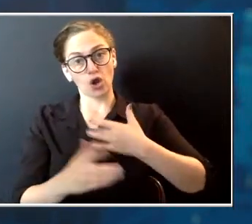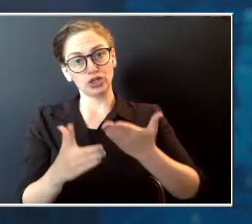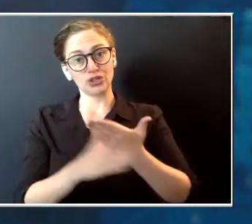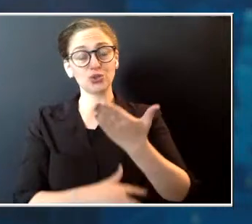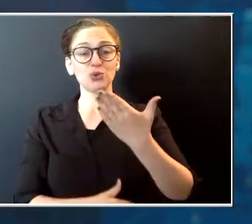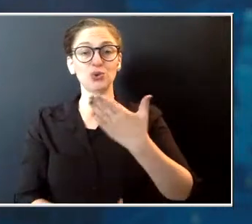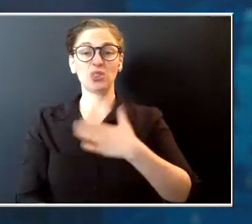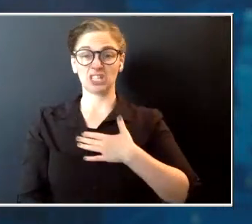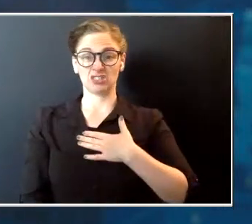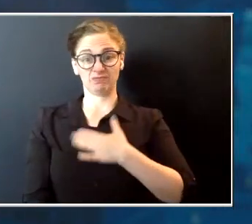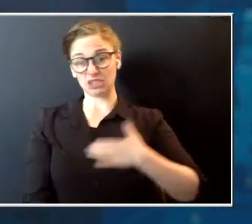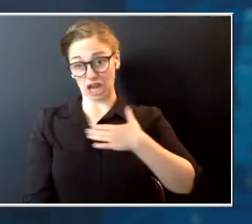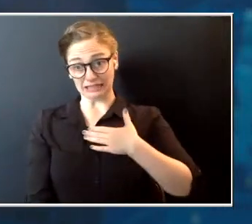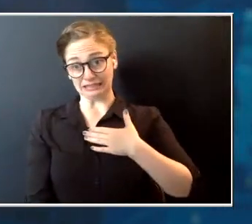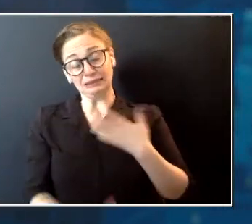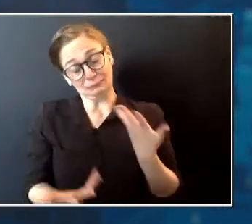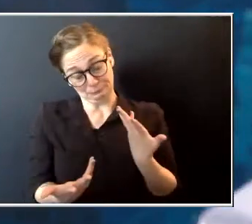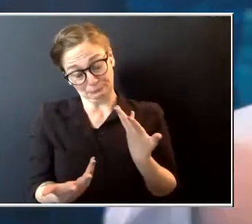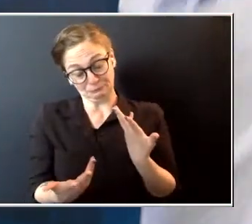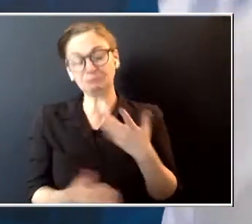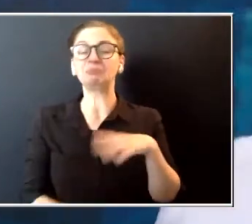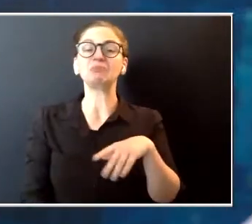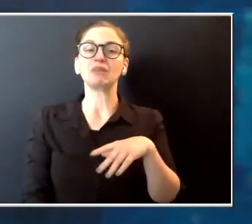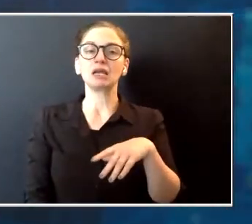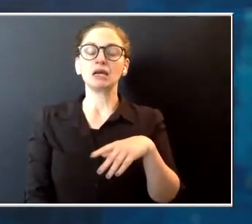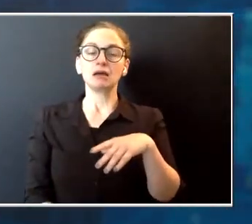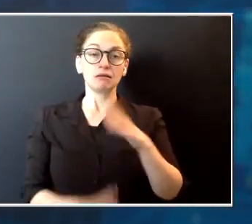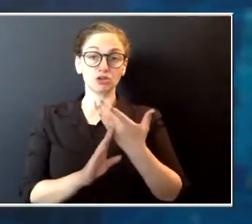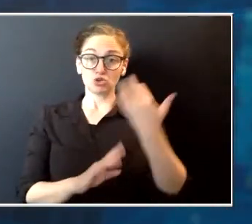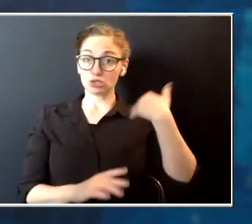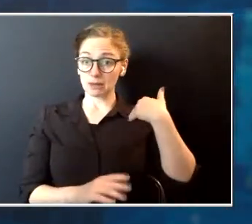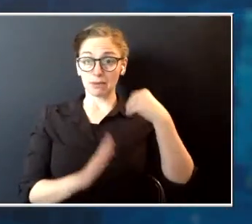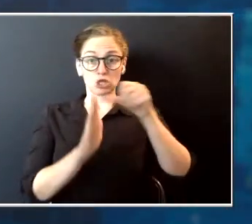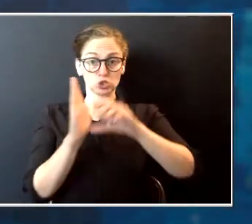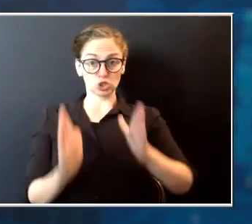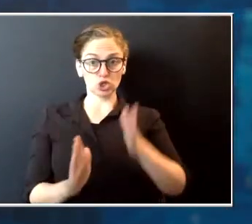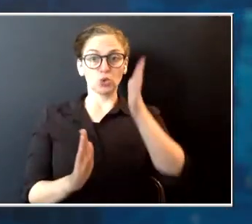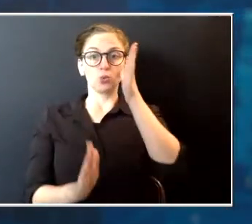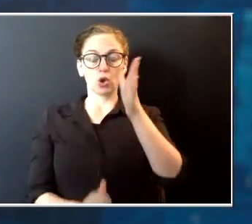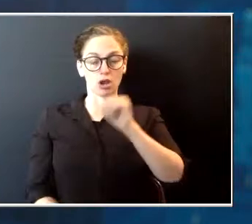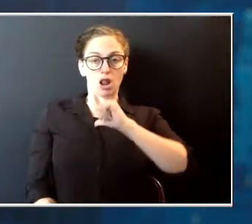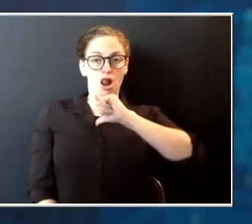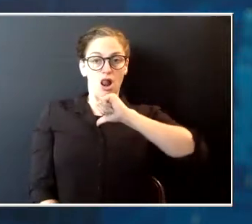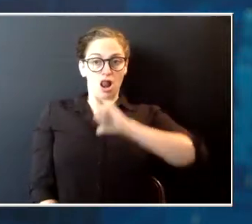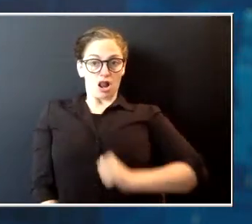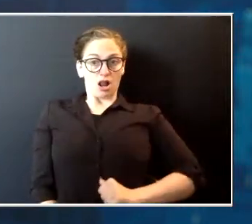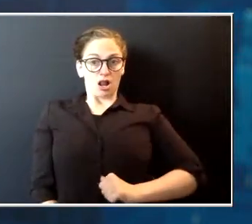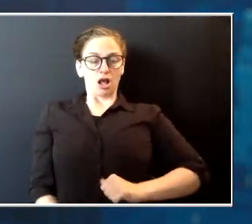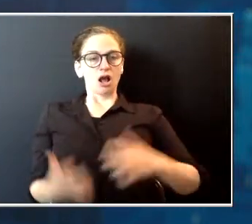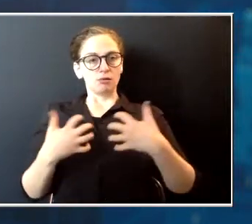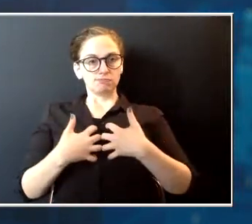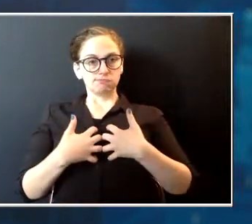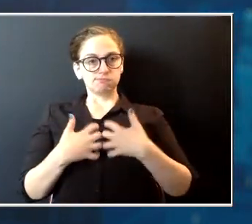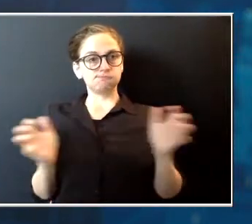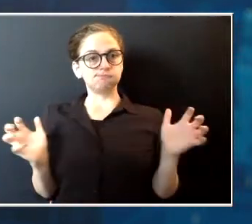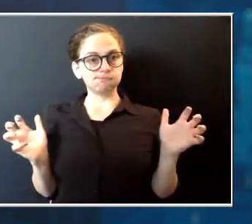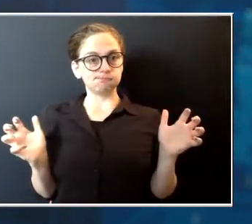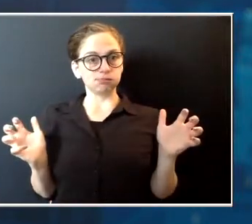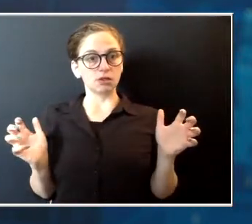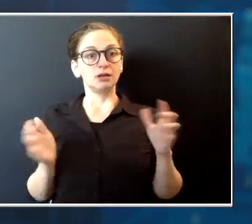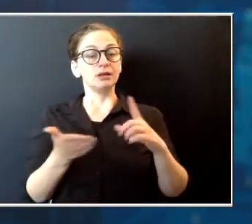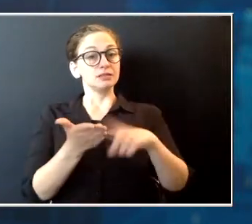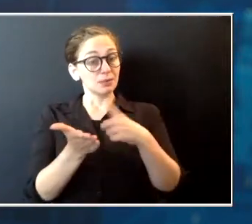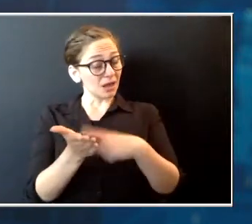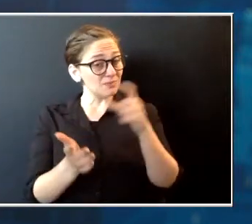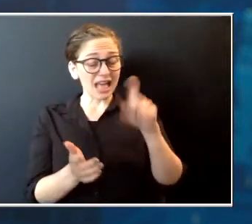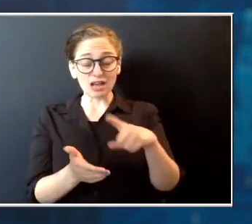chest. Surgeons used to make a long incision, crack open the rib cage. Sometimes they have to stop your heart beating, even freeze your heart